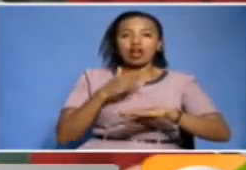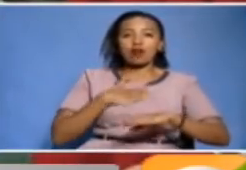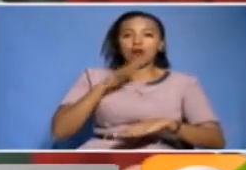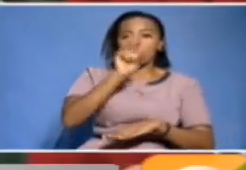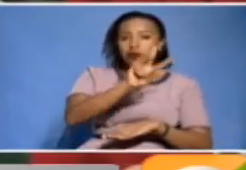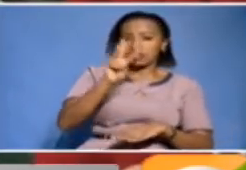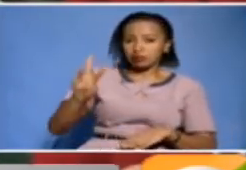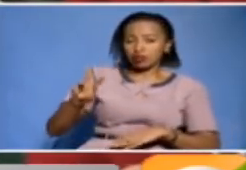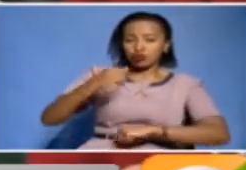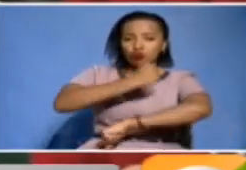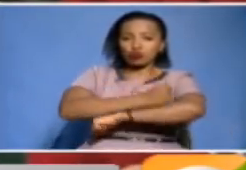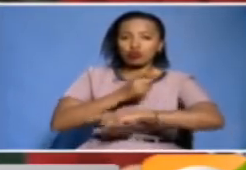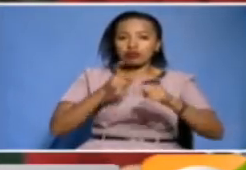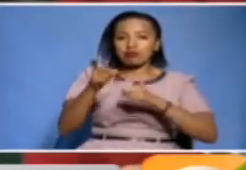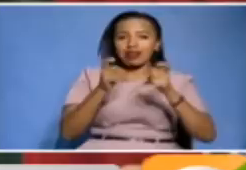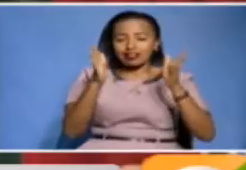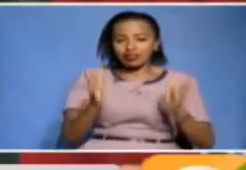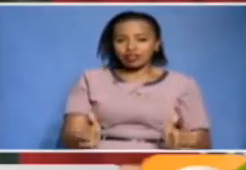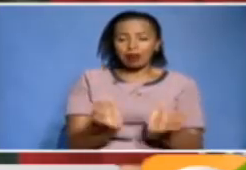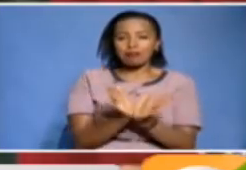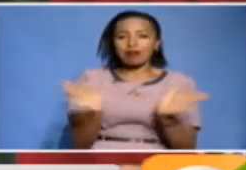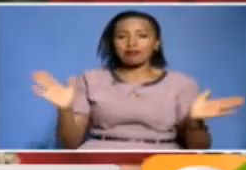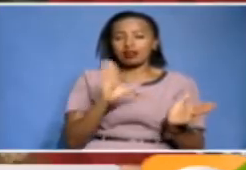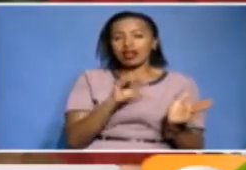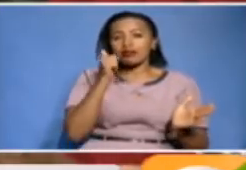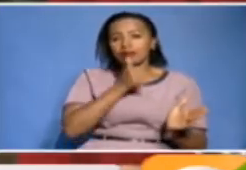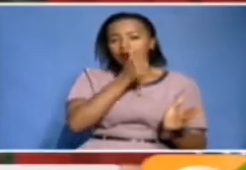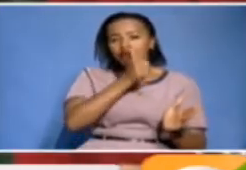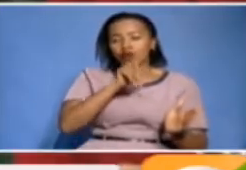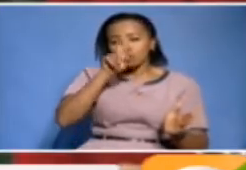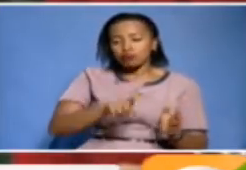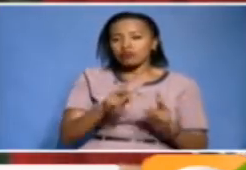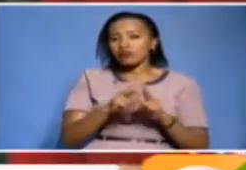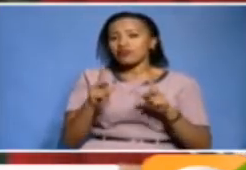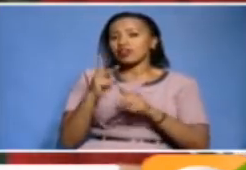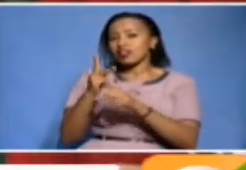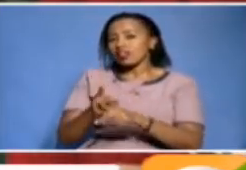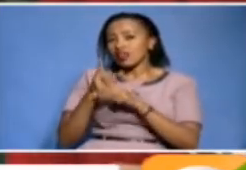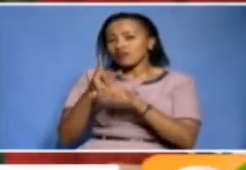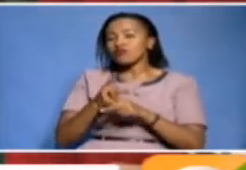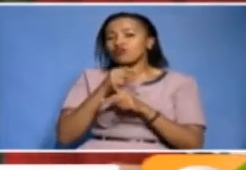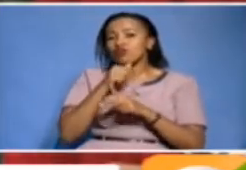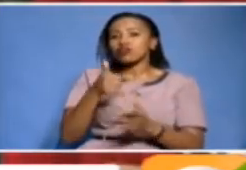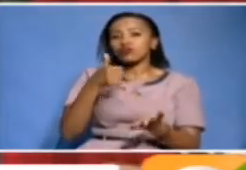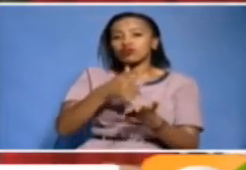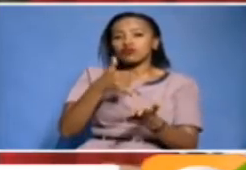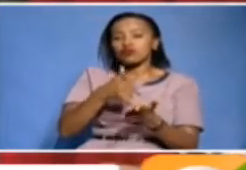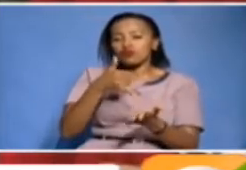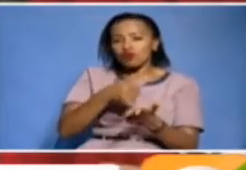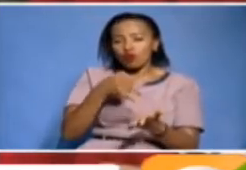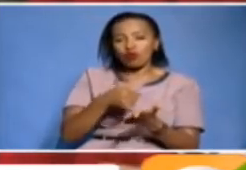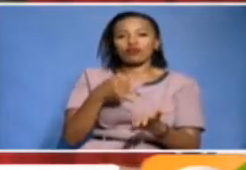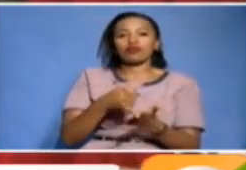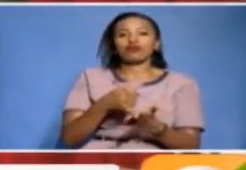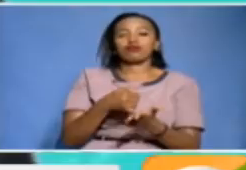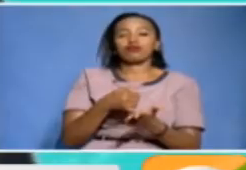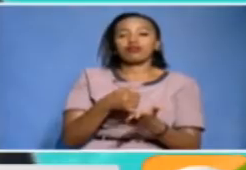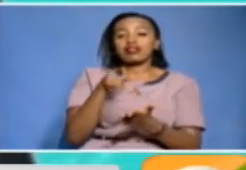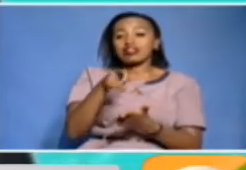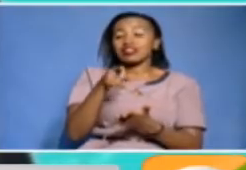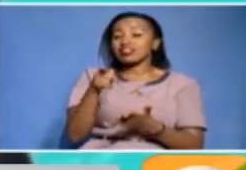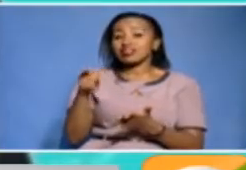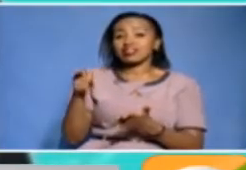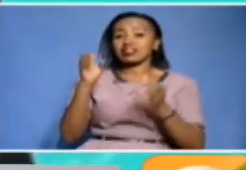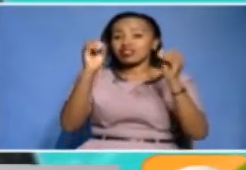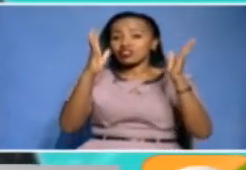School managers, public and private, should be careful not to engage such persons in our schools.